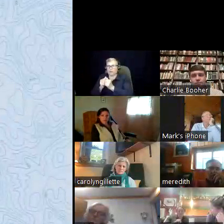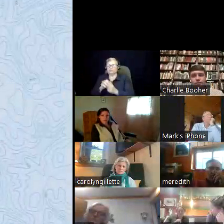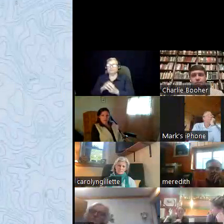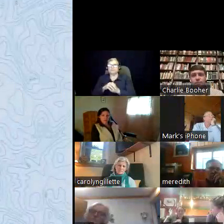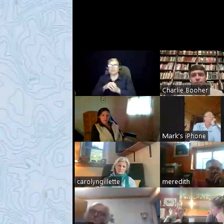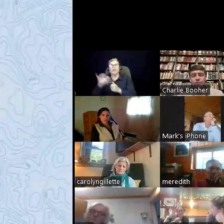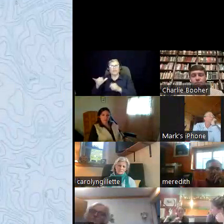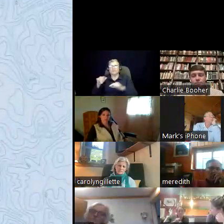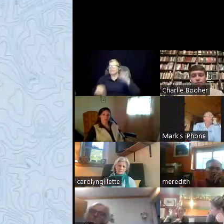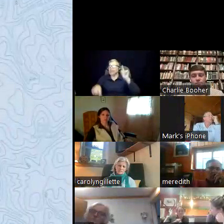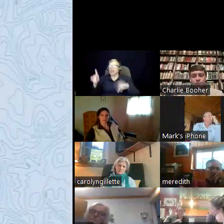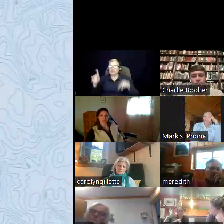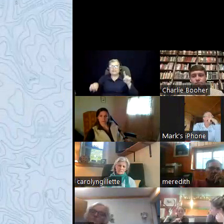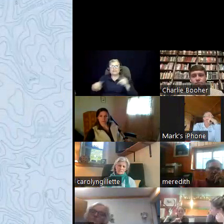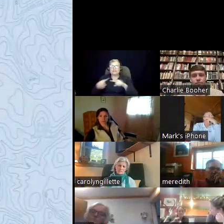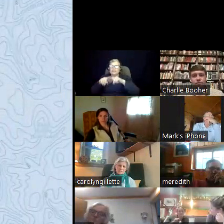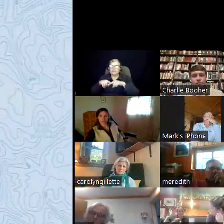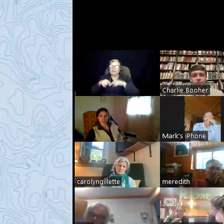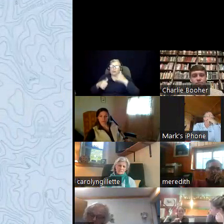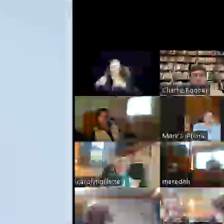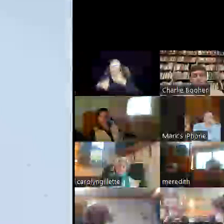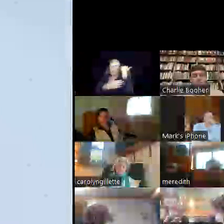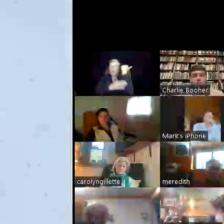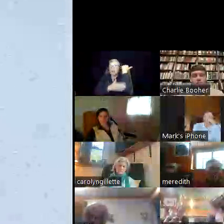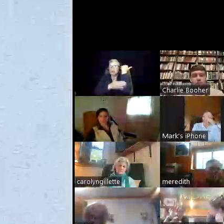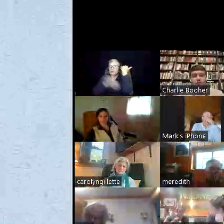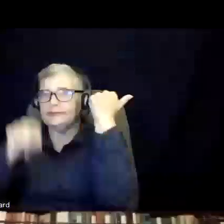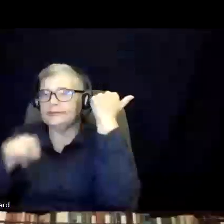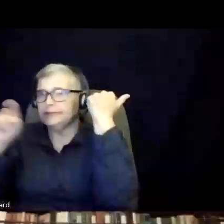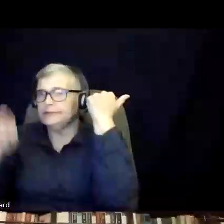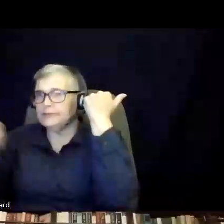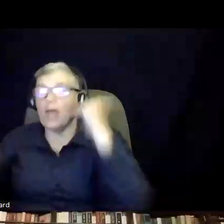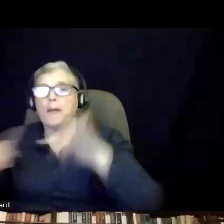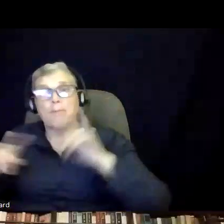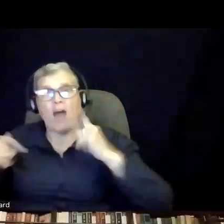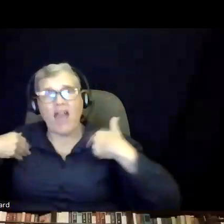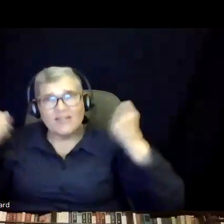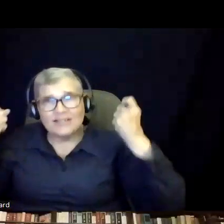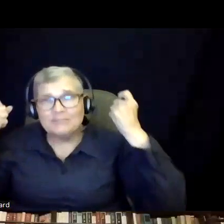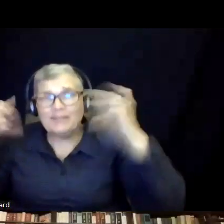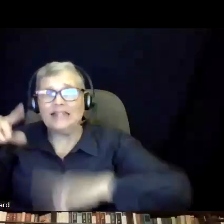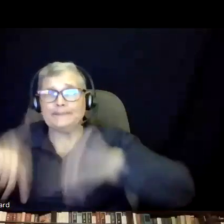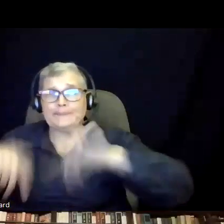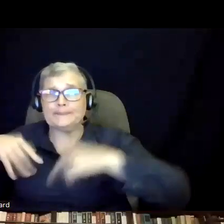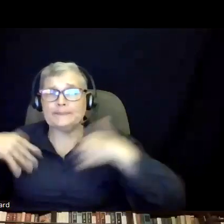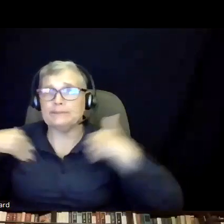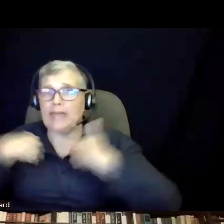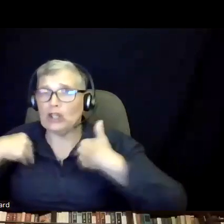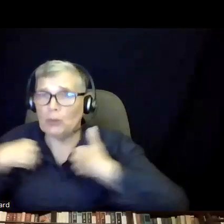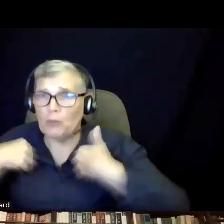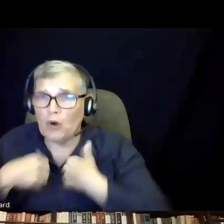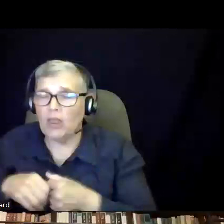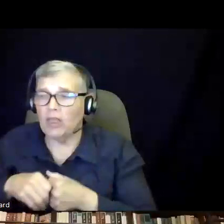that varies between the countries. But again, they've got lots of wildlife, very,